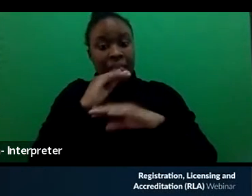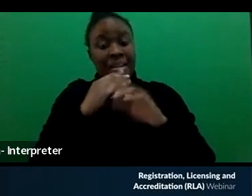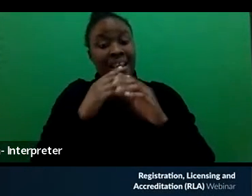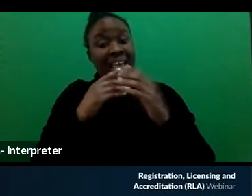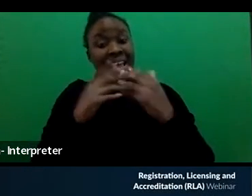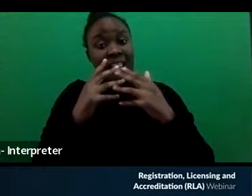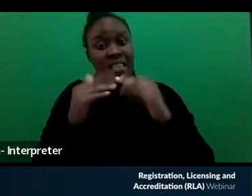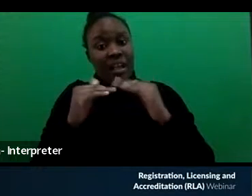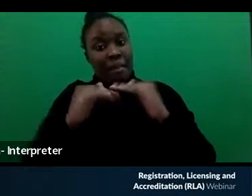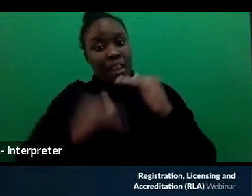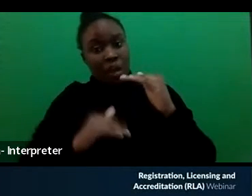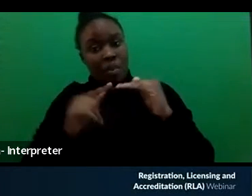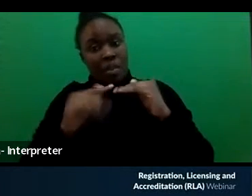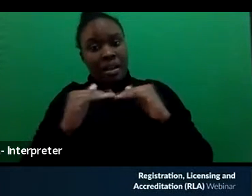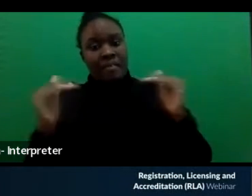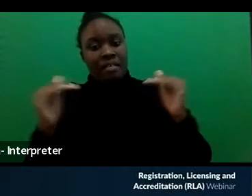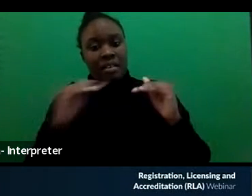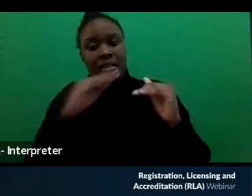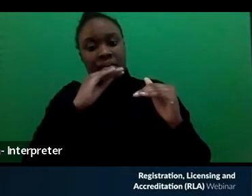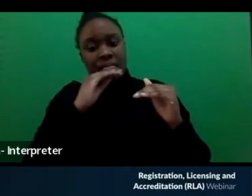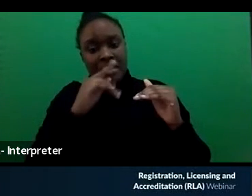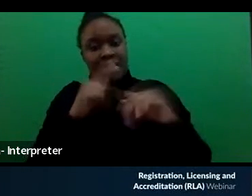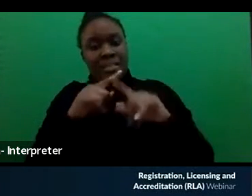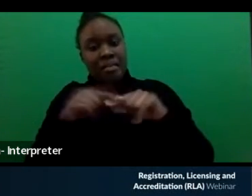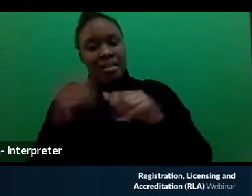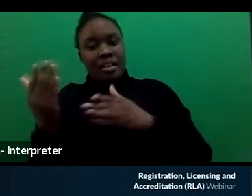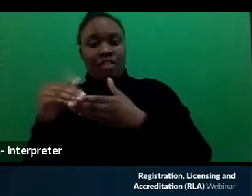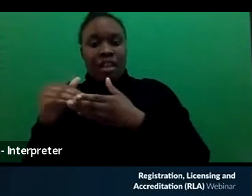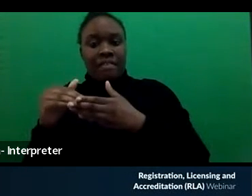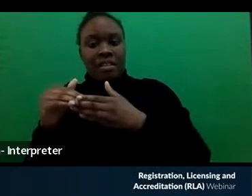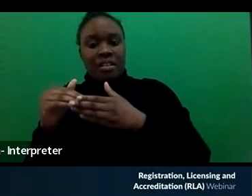is reporting on an advanced arrival basis. Thanks.